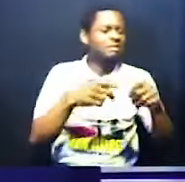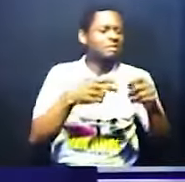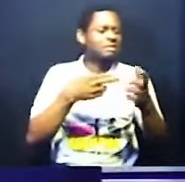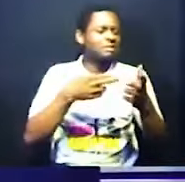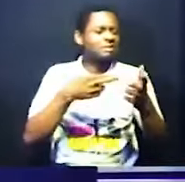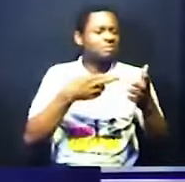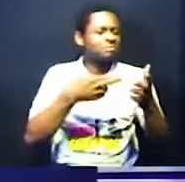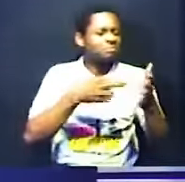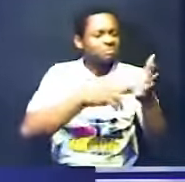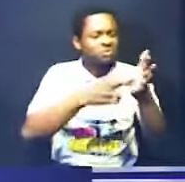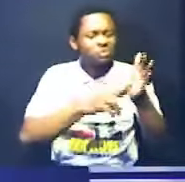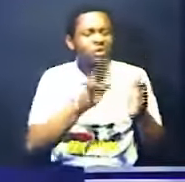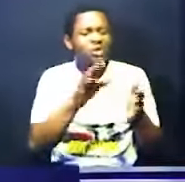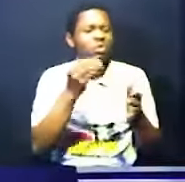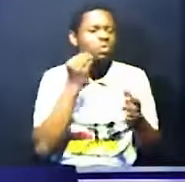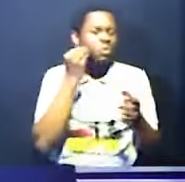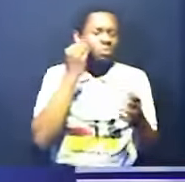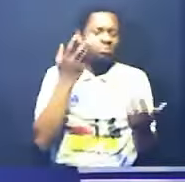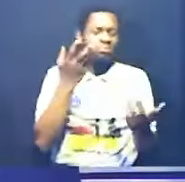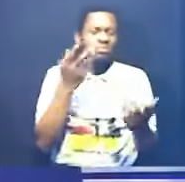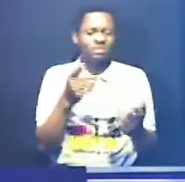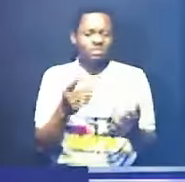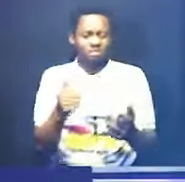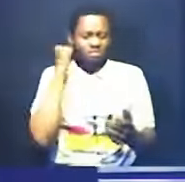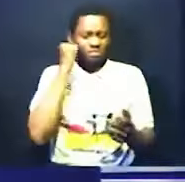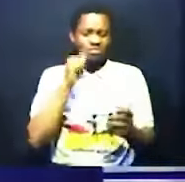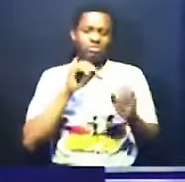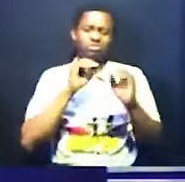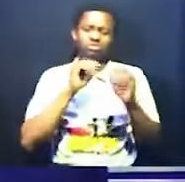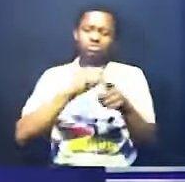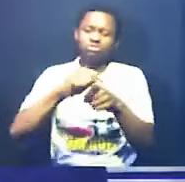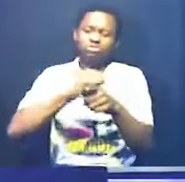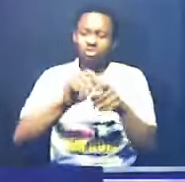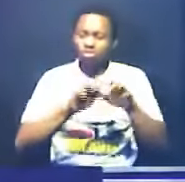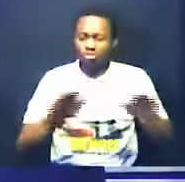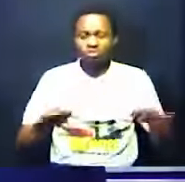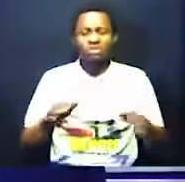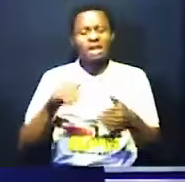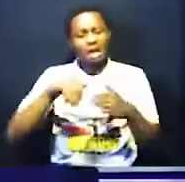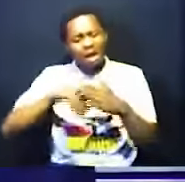cook. Don't be a willing party to that.